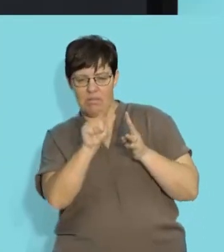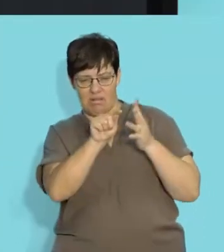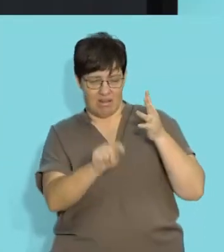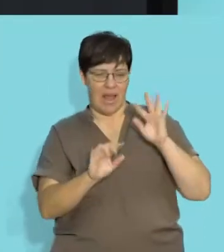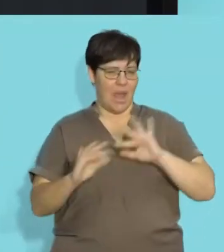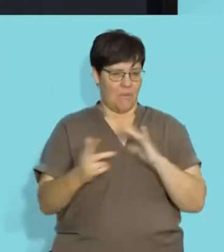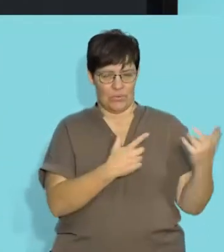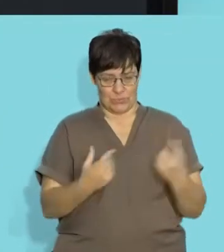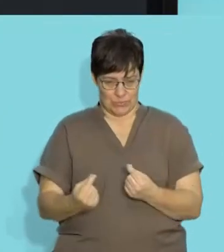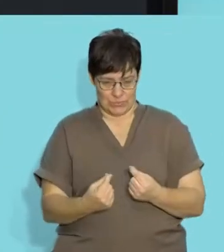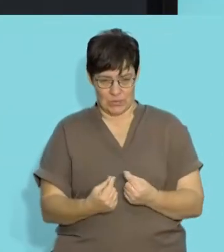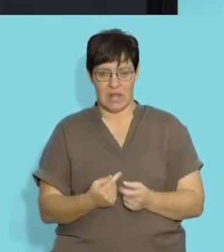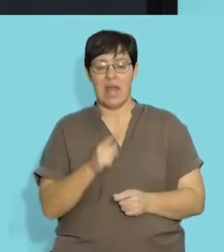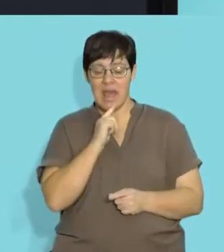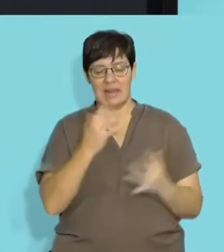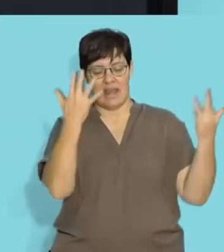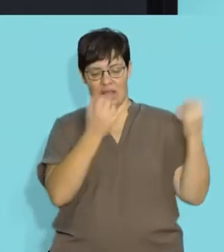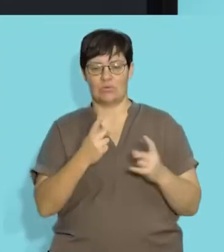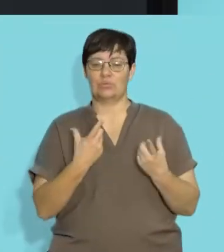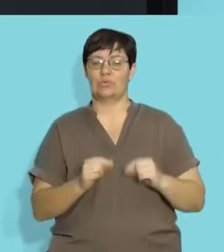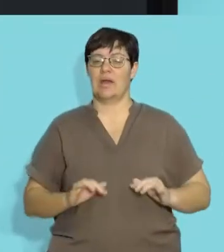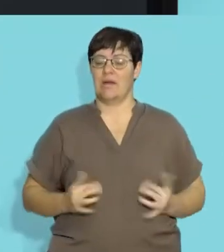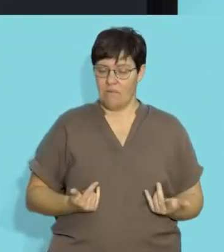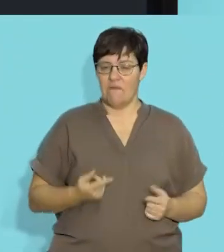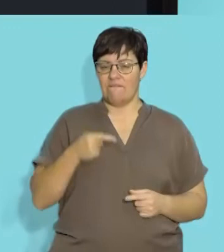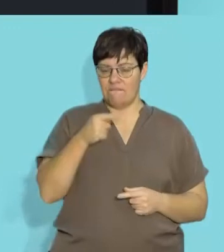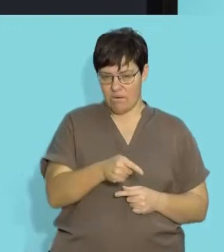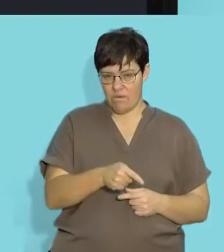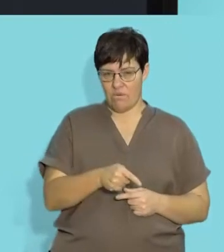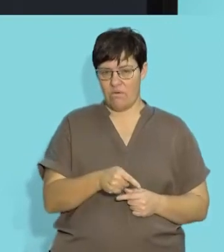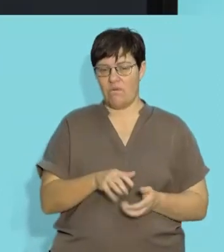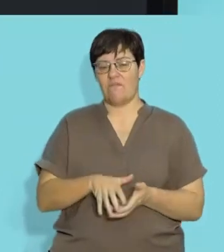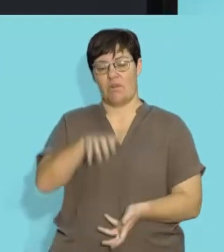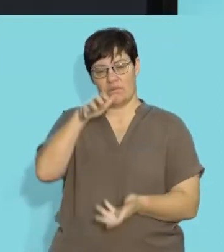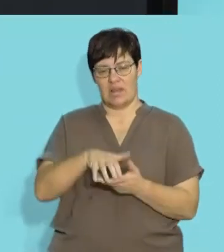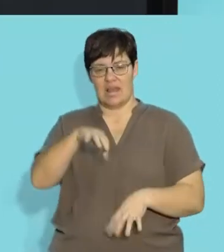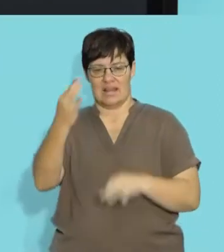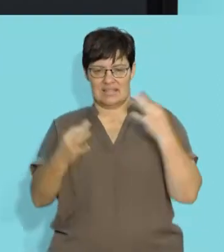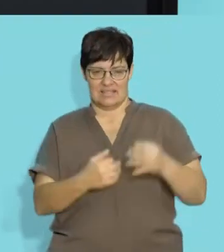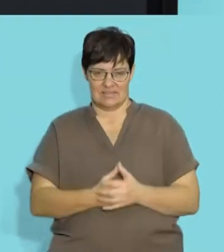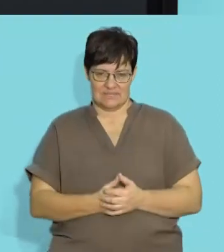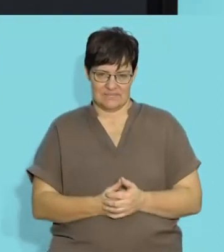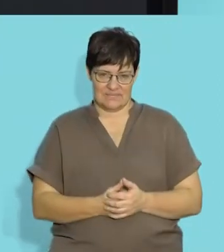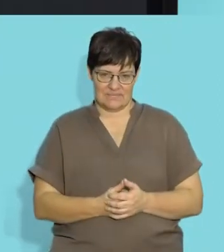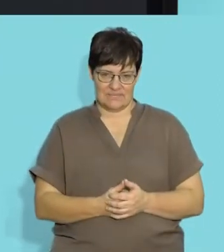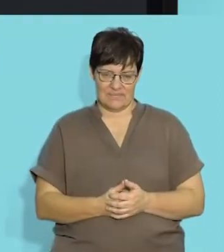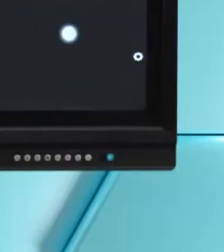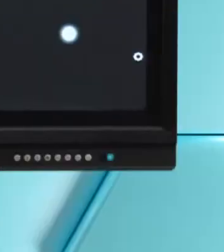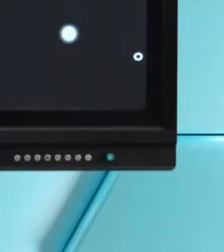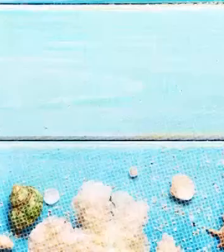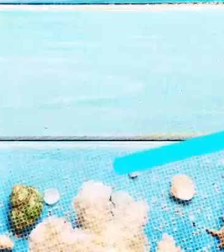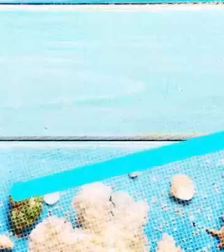practical examples of a titration, as well as the calculations in as far as the volumetric analysis. Let's take a short break for